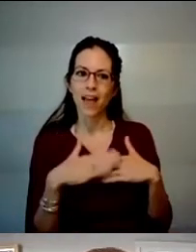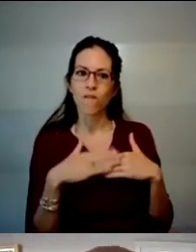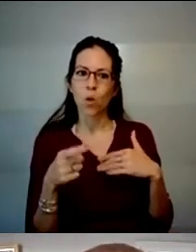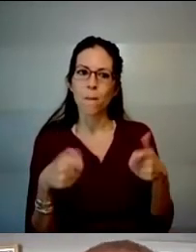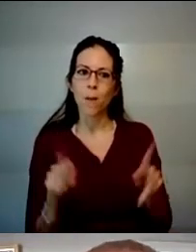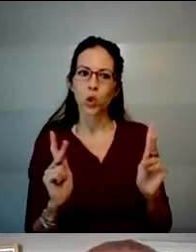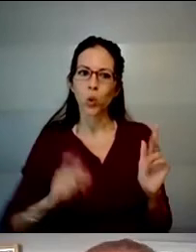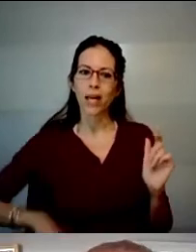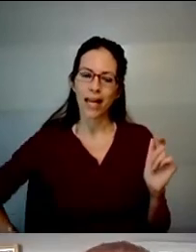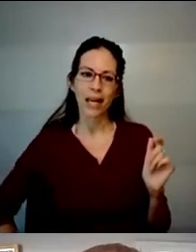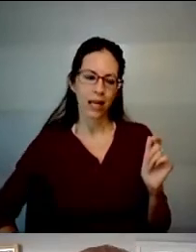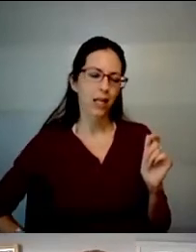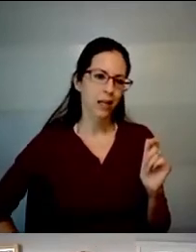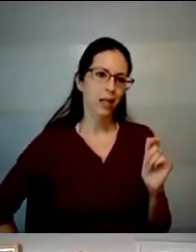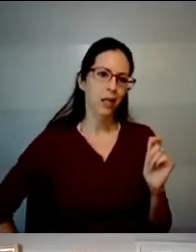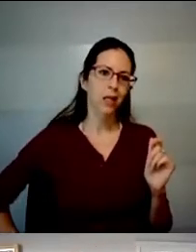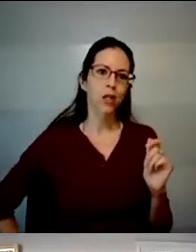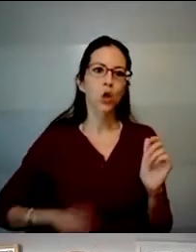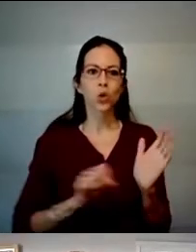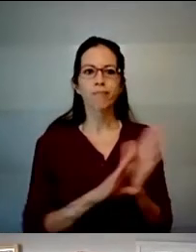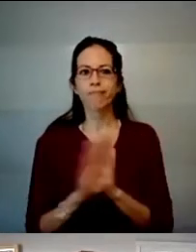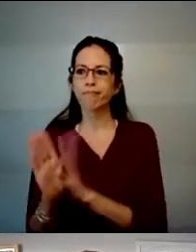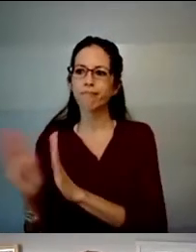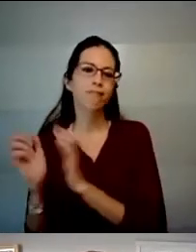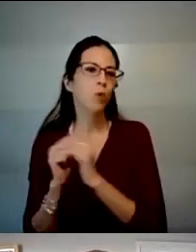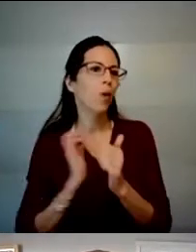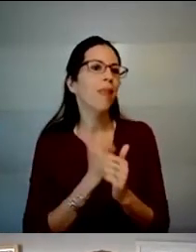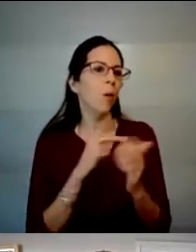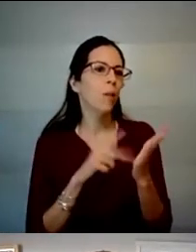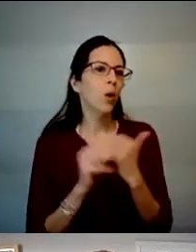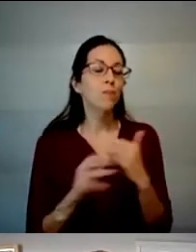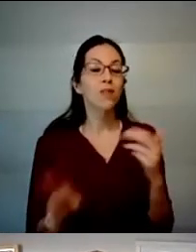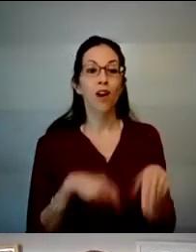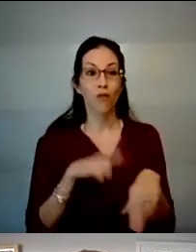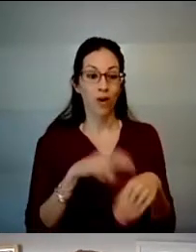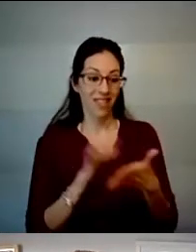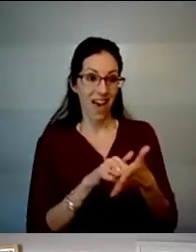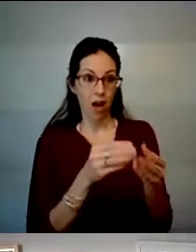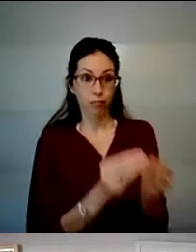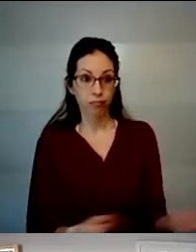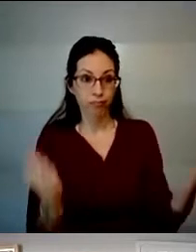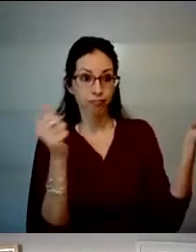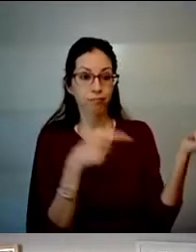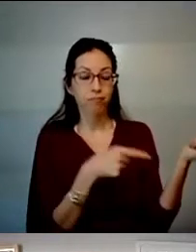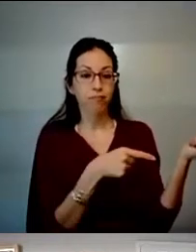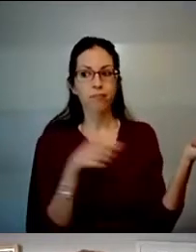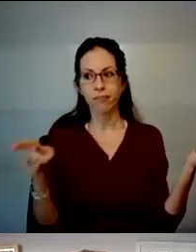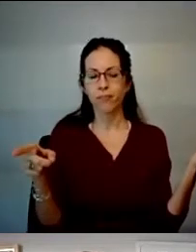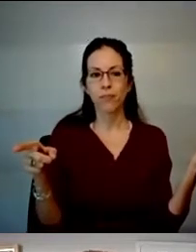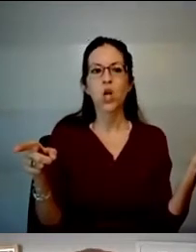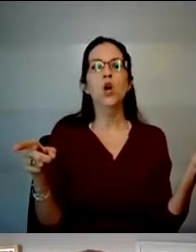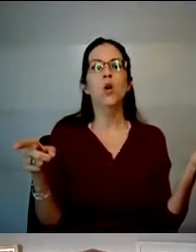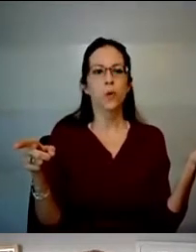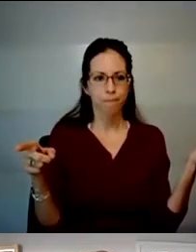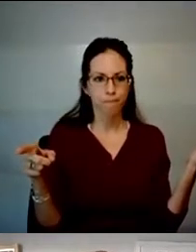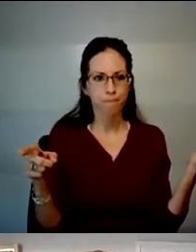that could be built around these programs. And of course, that when that went away, you know, they started to rethink, you know,